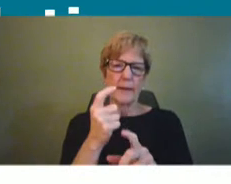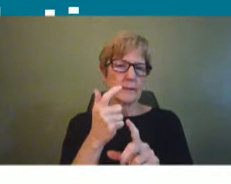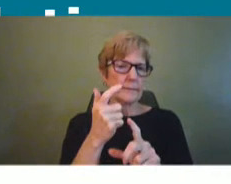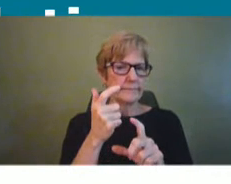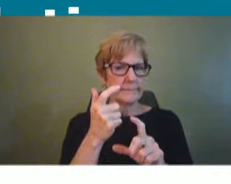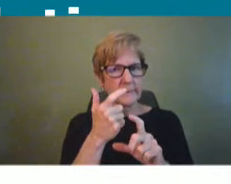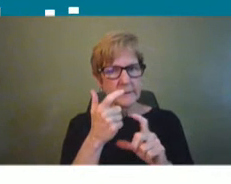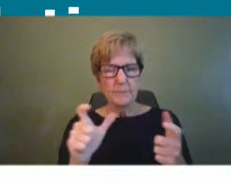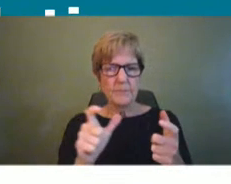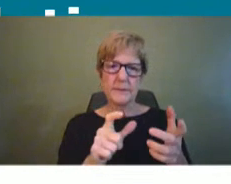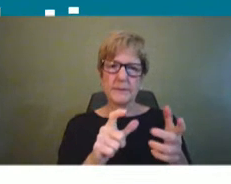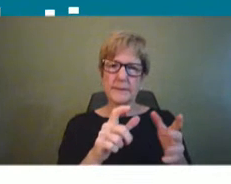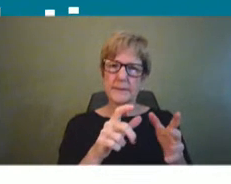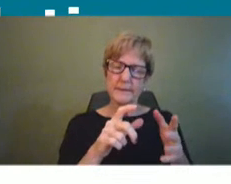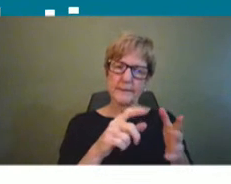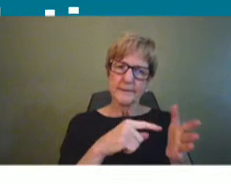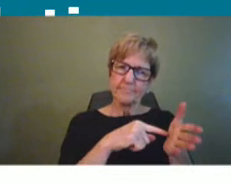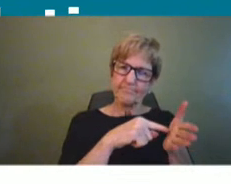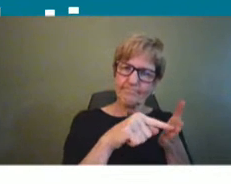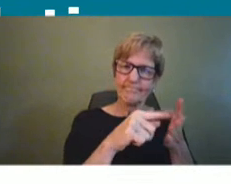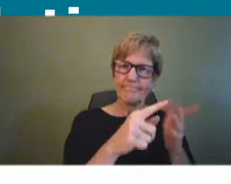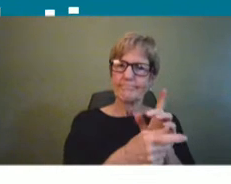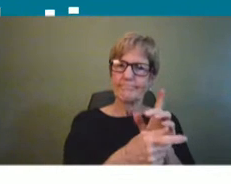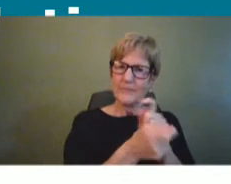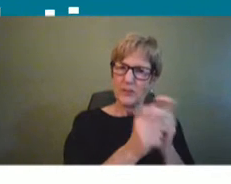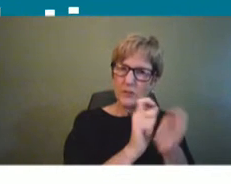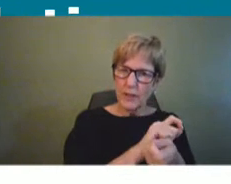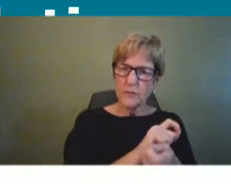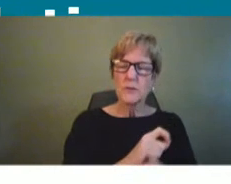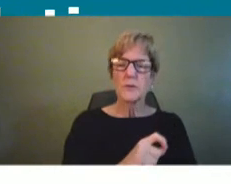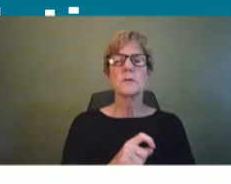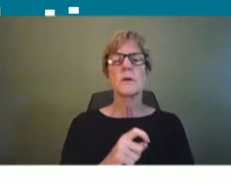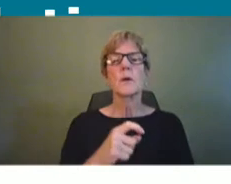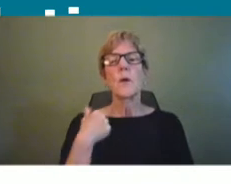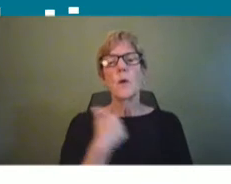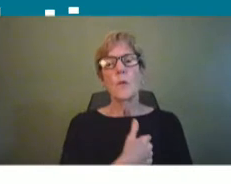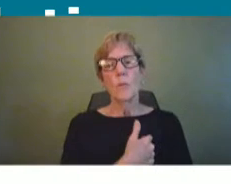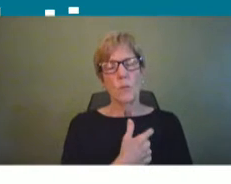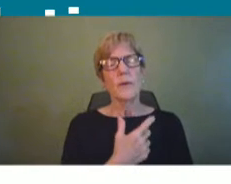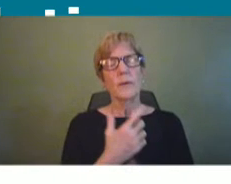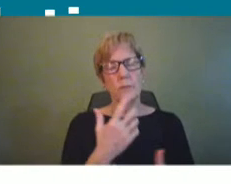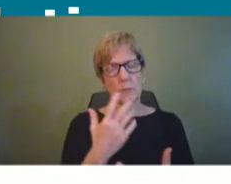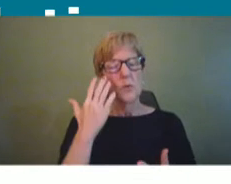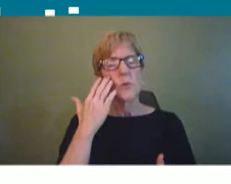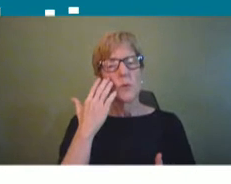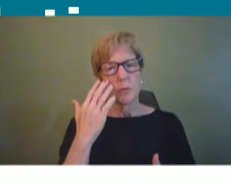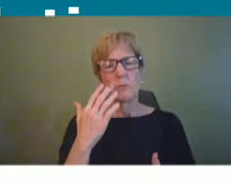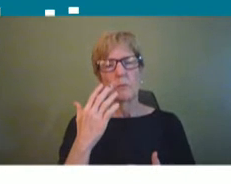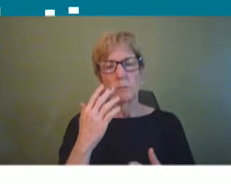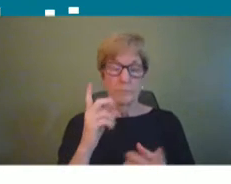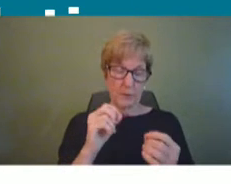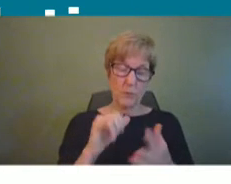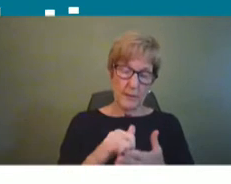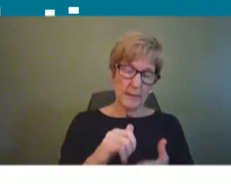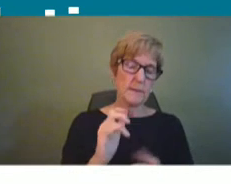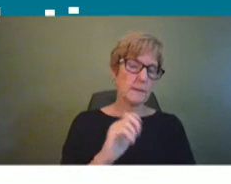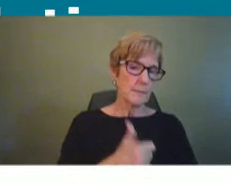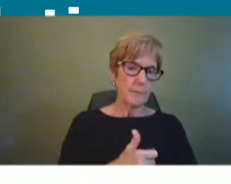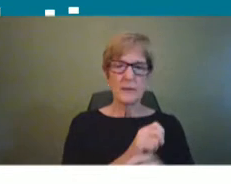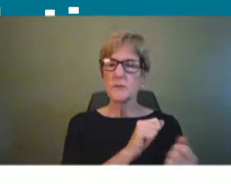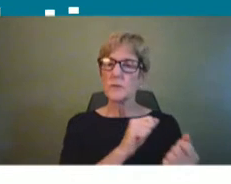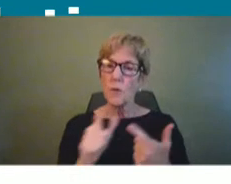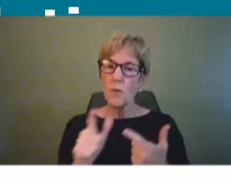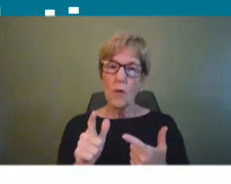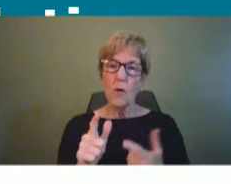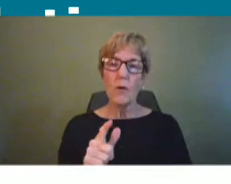we um uh again knew that we would be doing this based on all of um we what we've